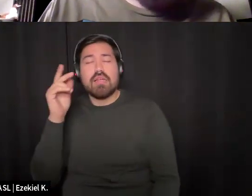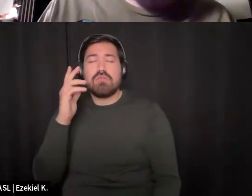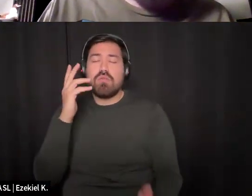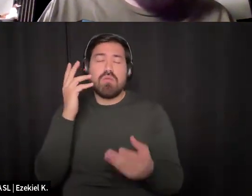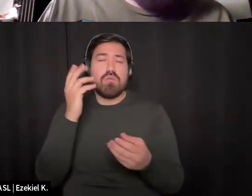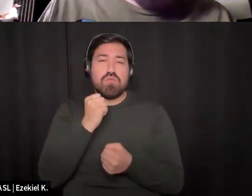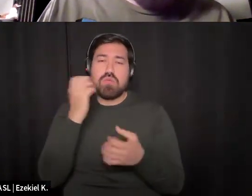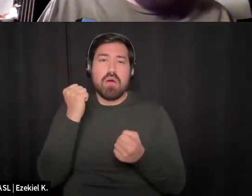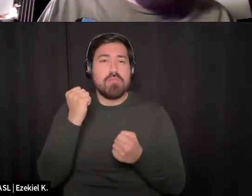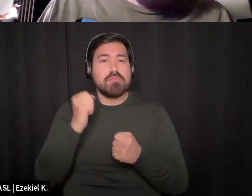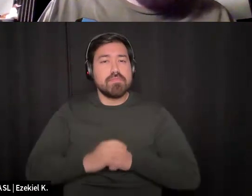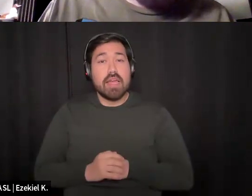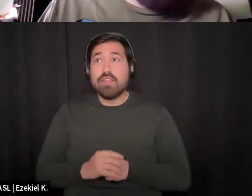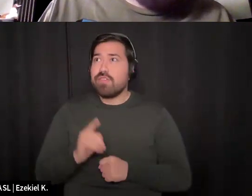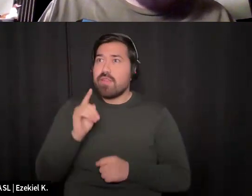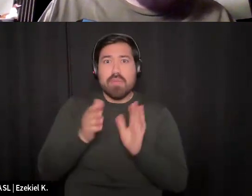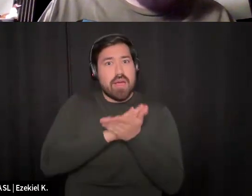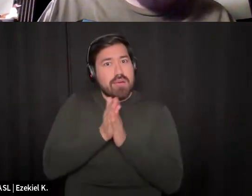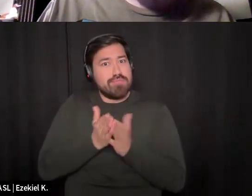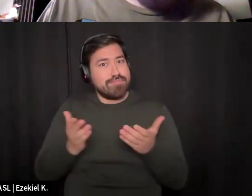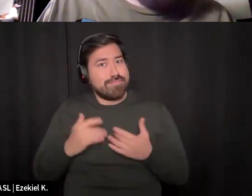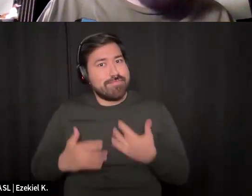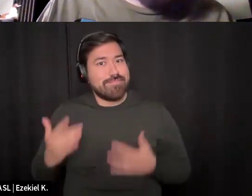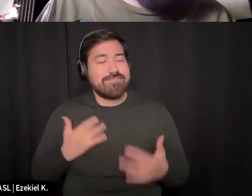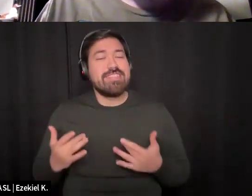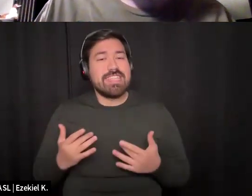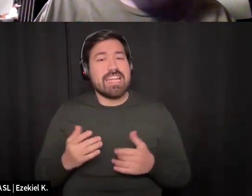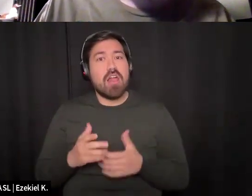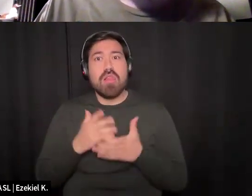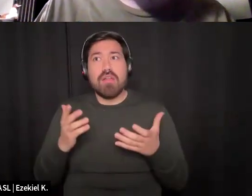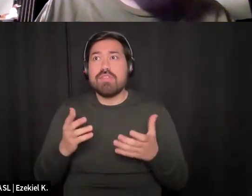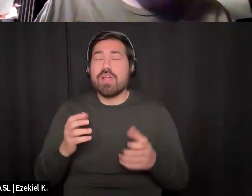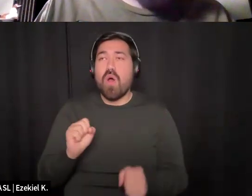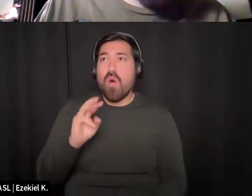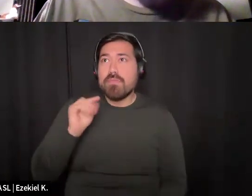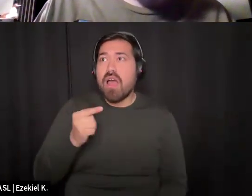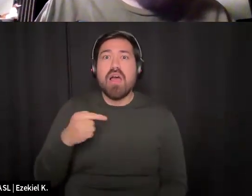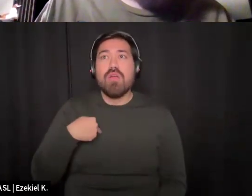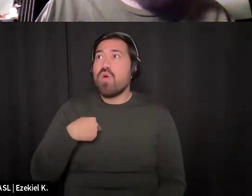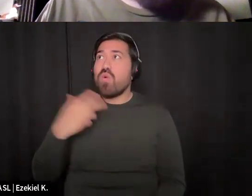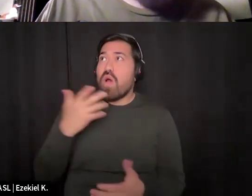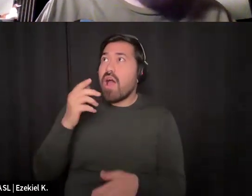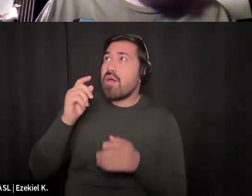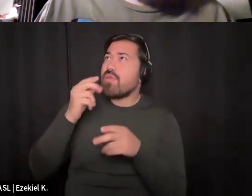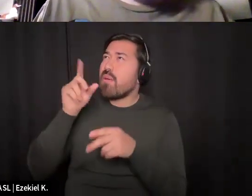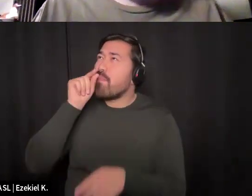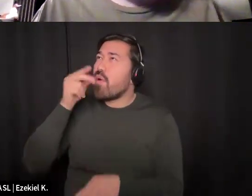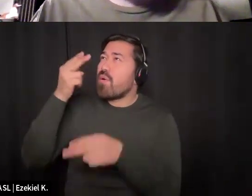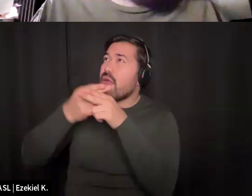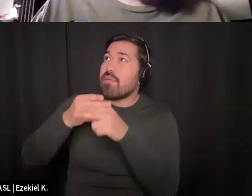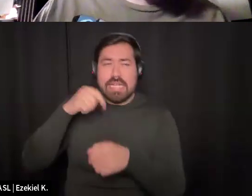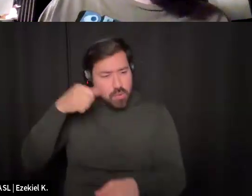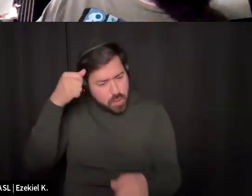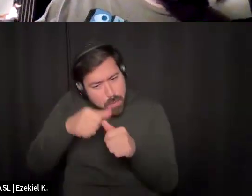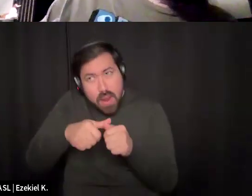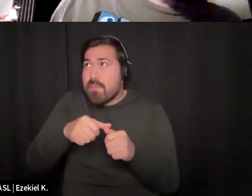make the connection, and then you get excited. And for me, a lot of that is, oh my gosh, what is this bird? I need to remember all of this right now